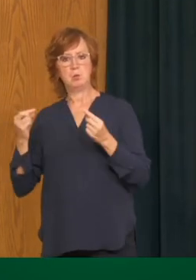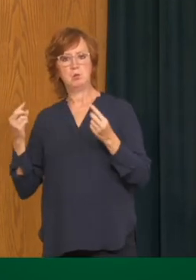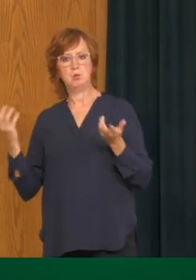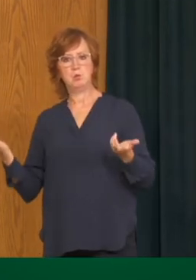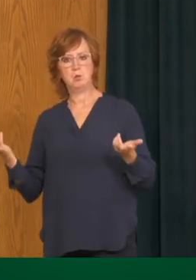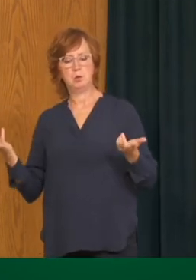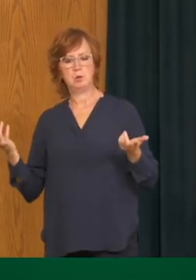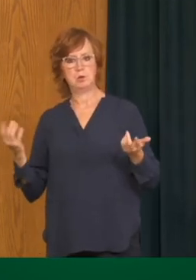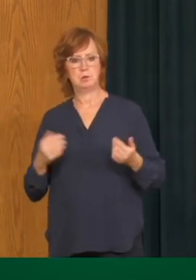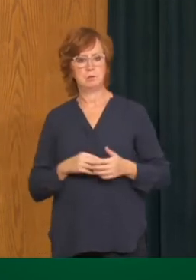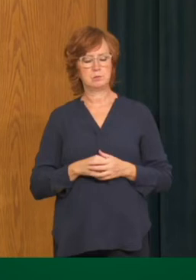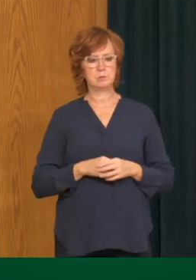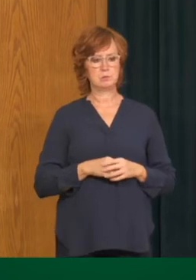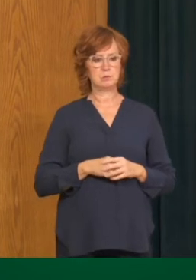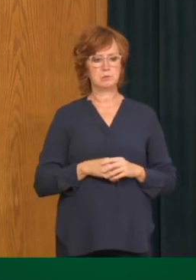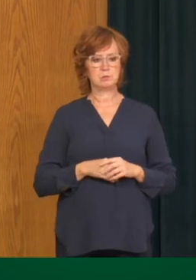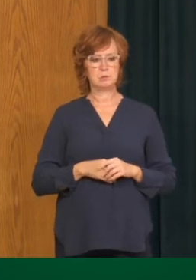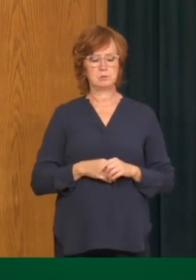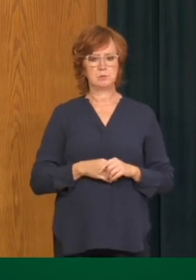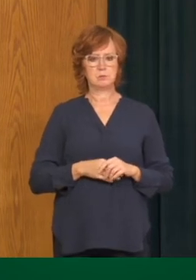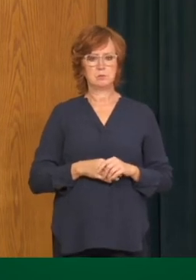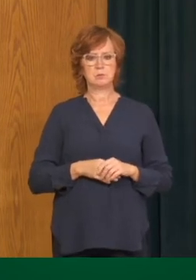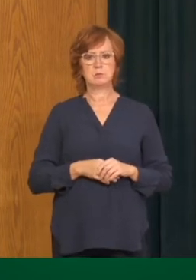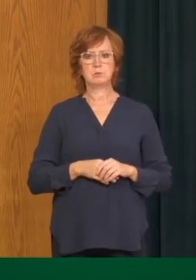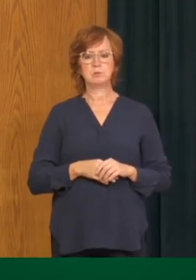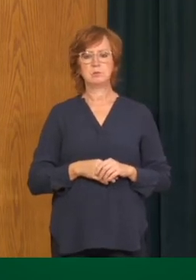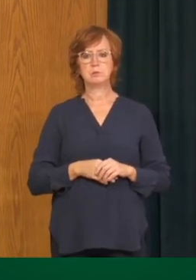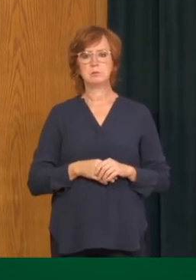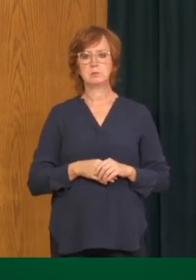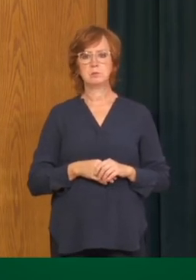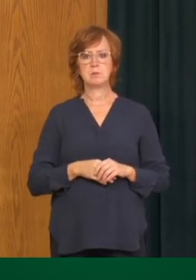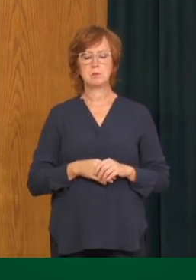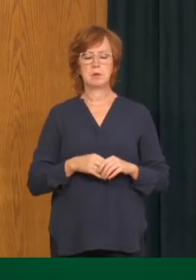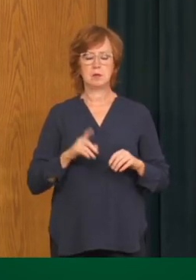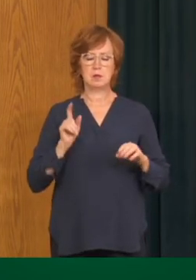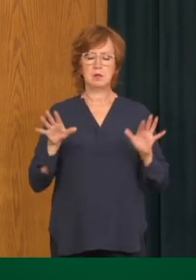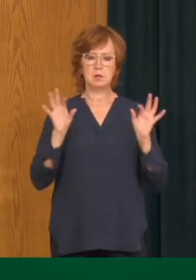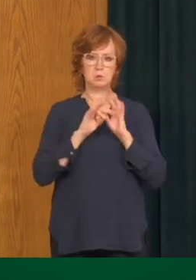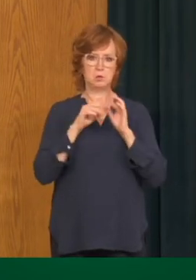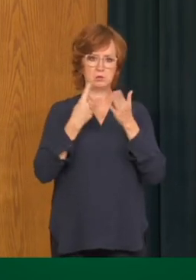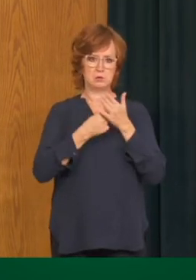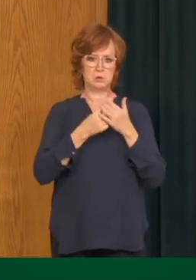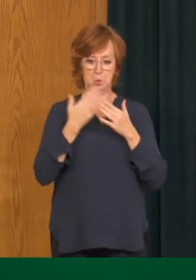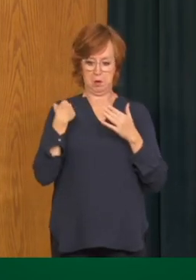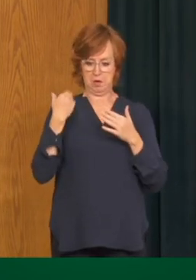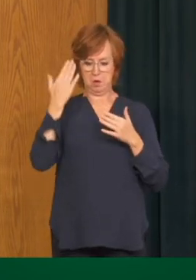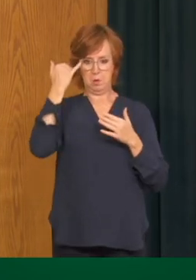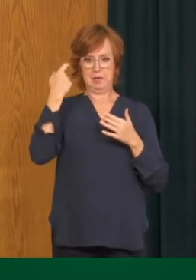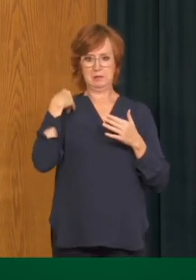think about a bit as well, because right now the summer we may have expanded our virtual bubble to up to 15